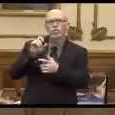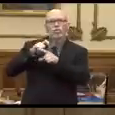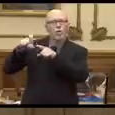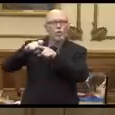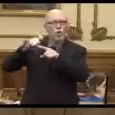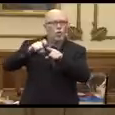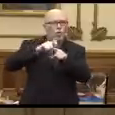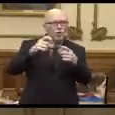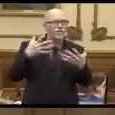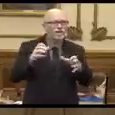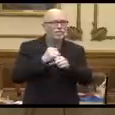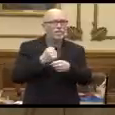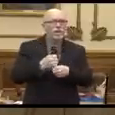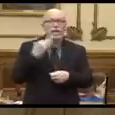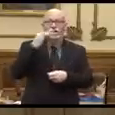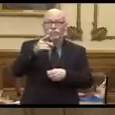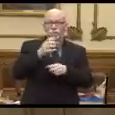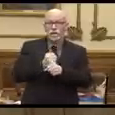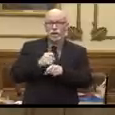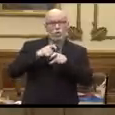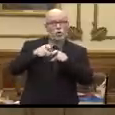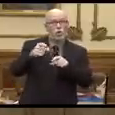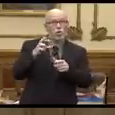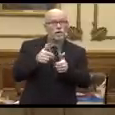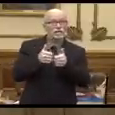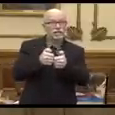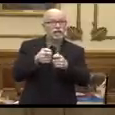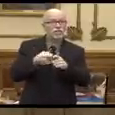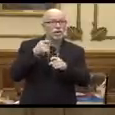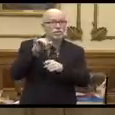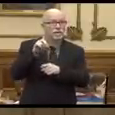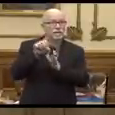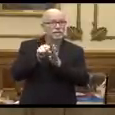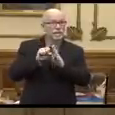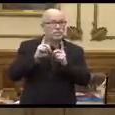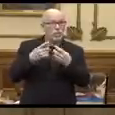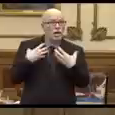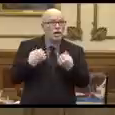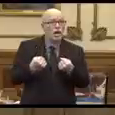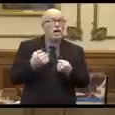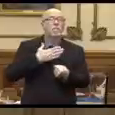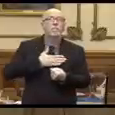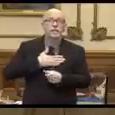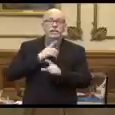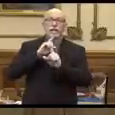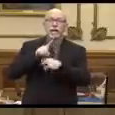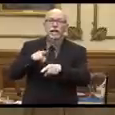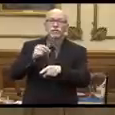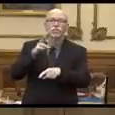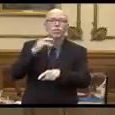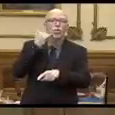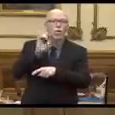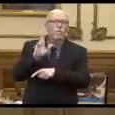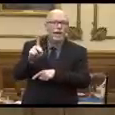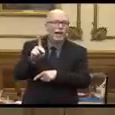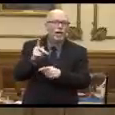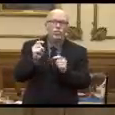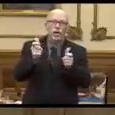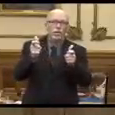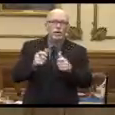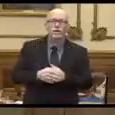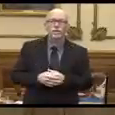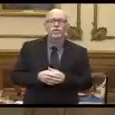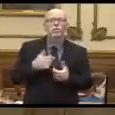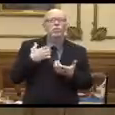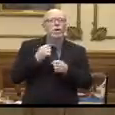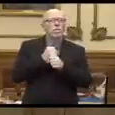been made. If you get a call or a text from the Indiana State Department of Health, please answer us or call us back right away. We